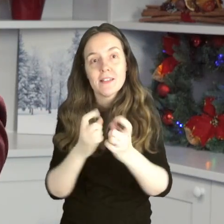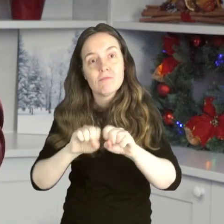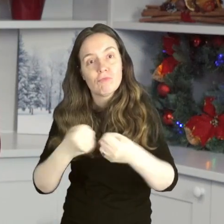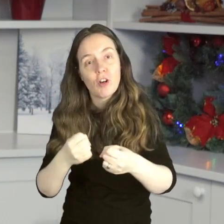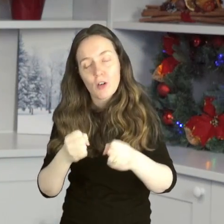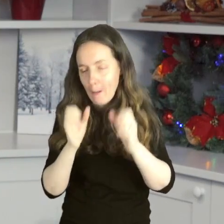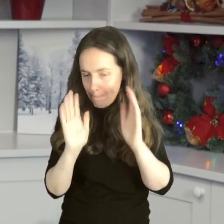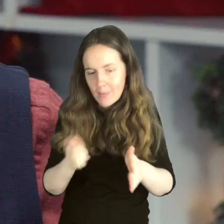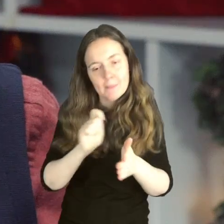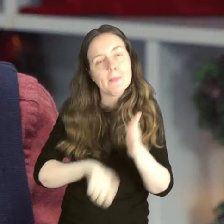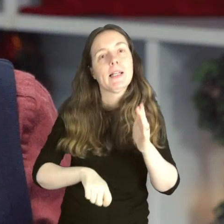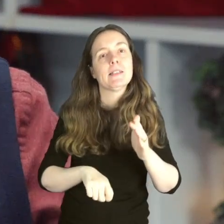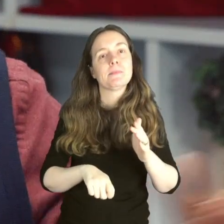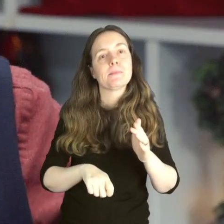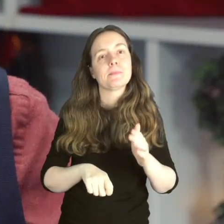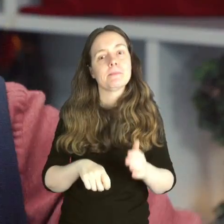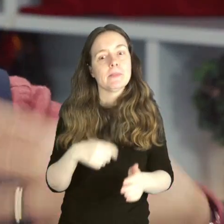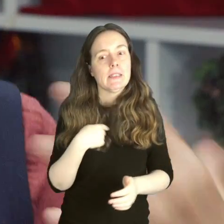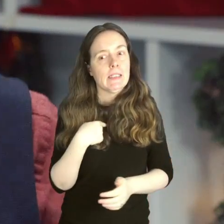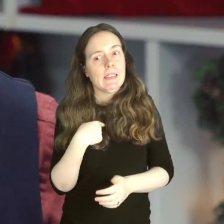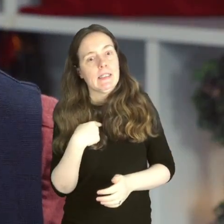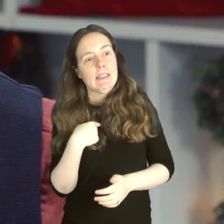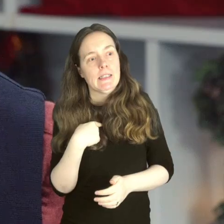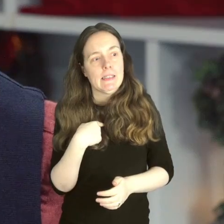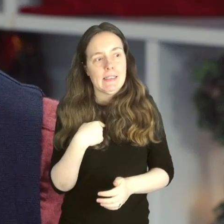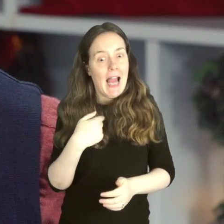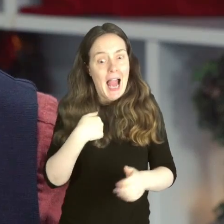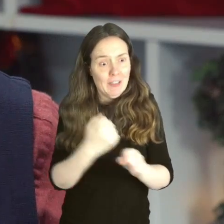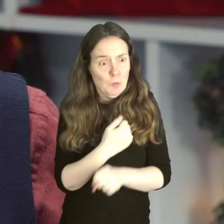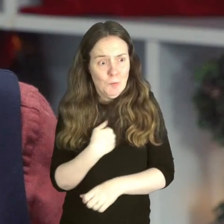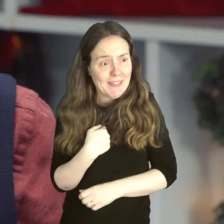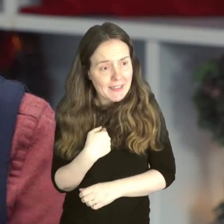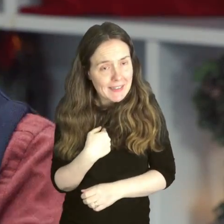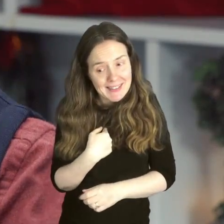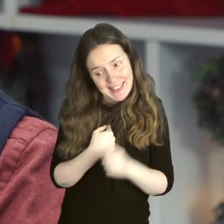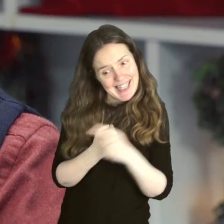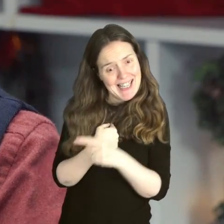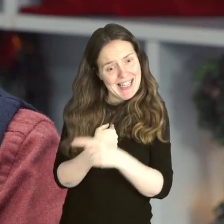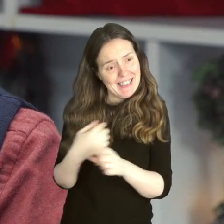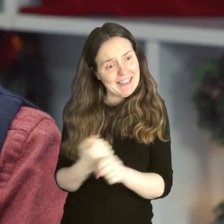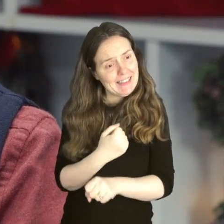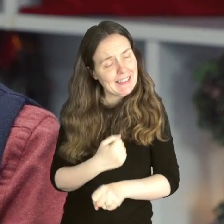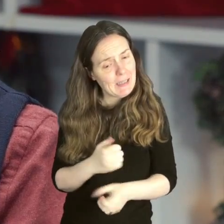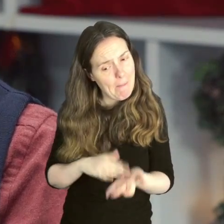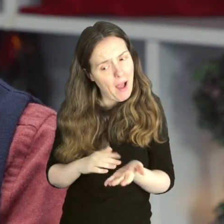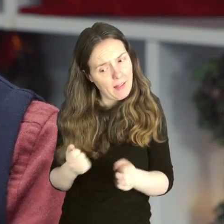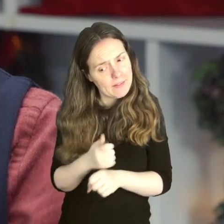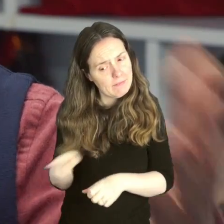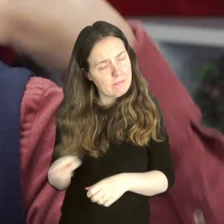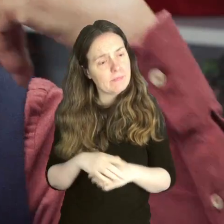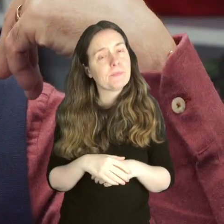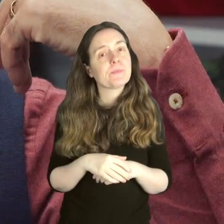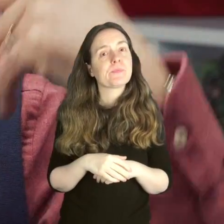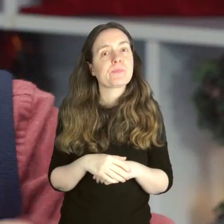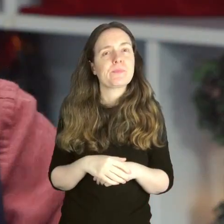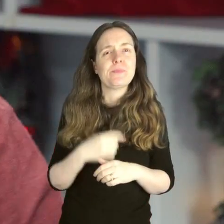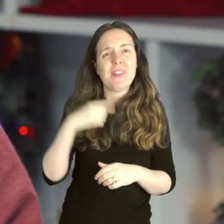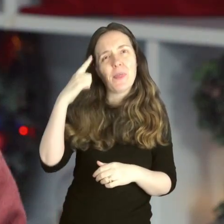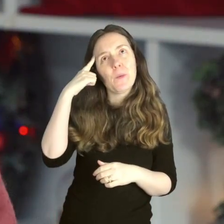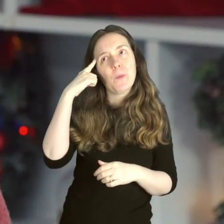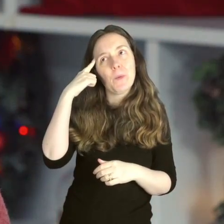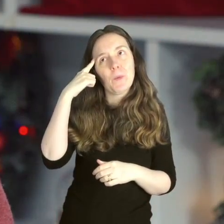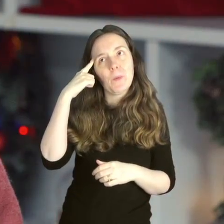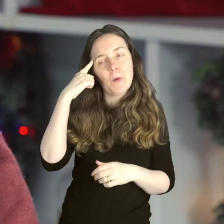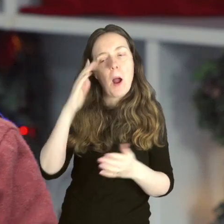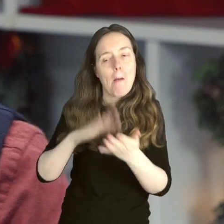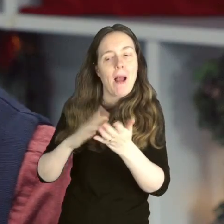be purchased." And I said, "Well, I didn't do it. He did it." And I thought, I'll